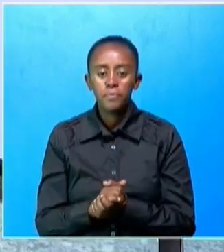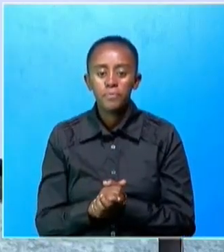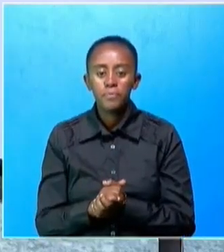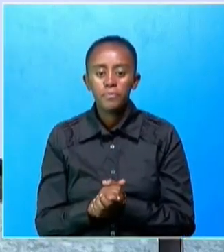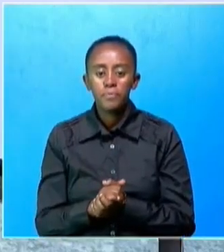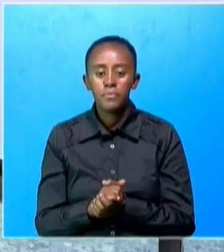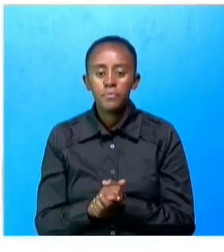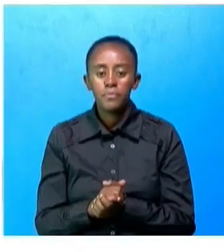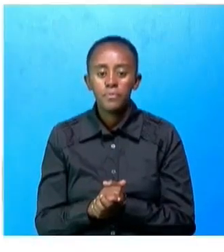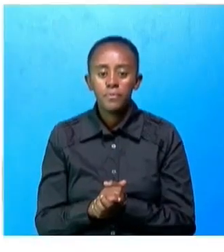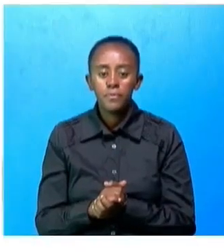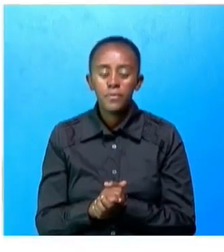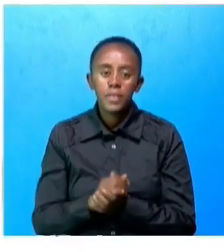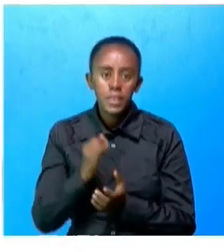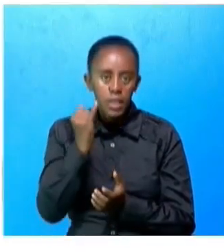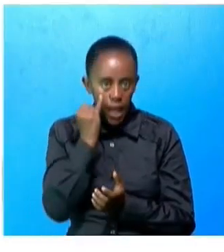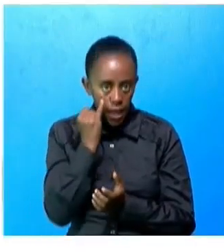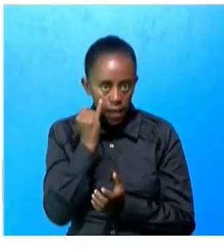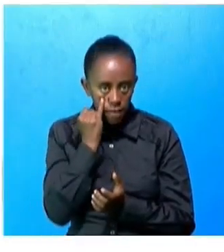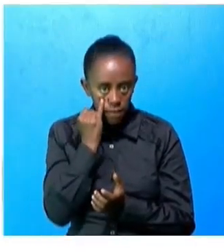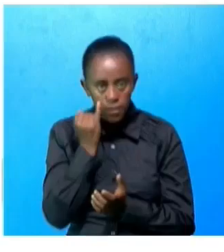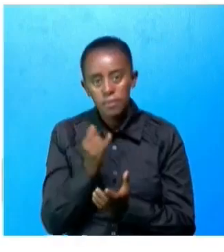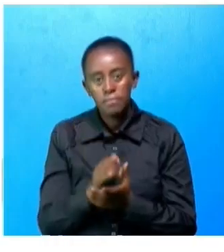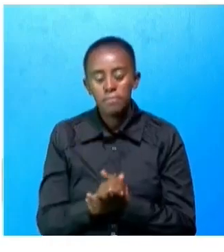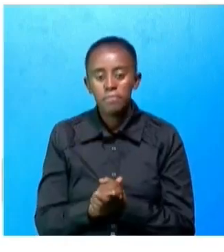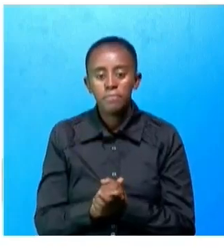Good. If